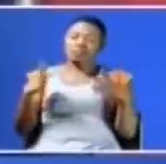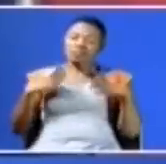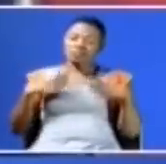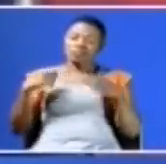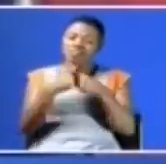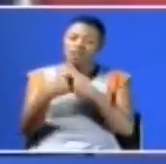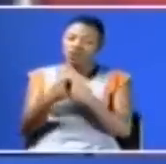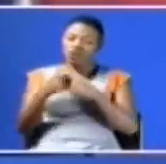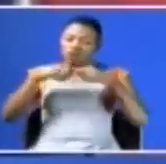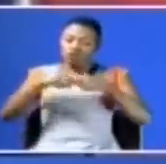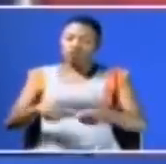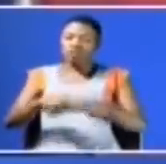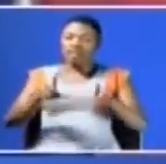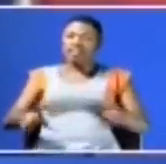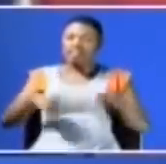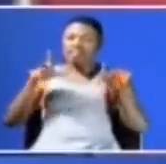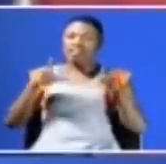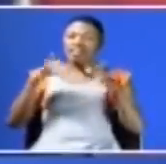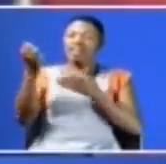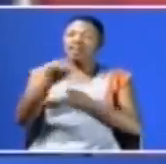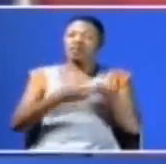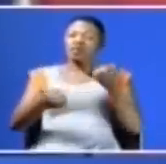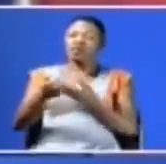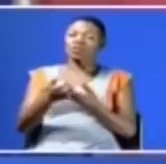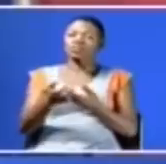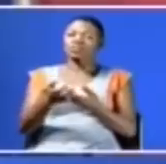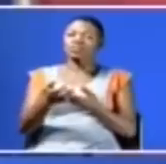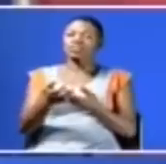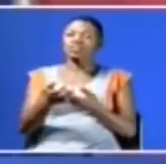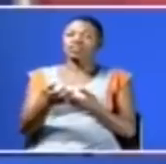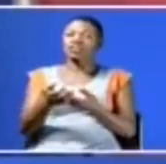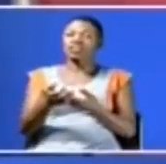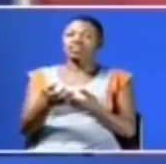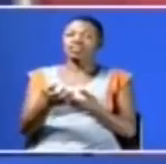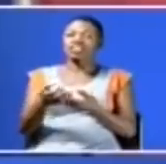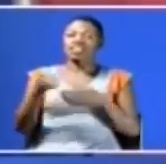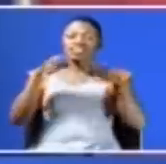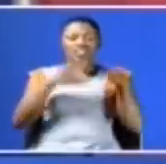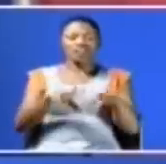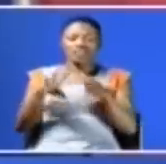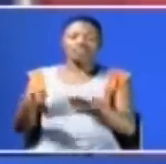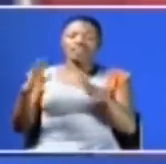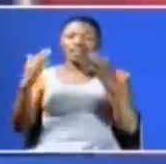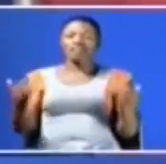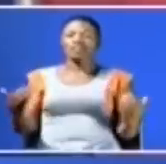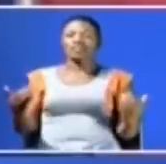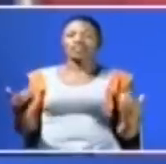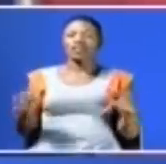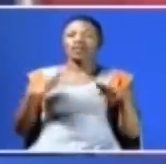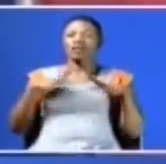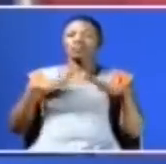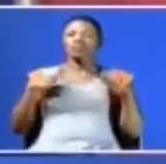The economy, that don't look at this Nairobi Stock Exchange. The rest of the economy is suffering, really. Mm. Suffering. And people